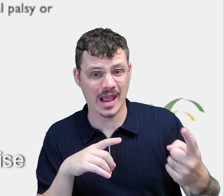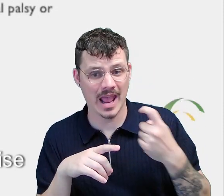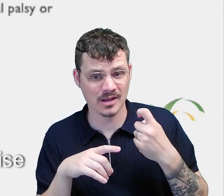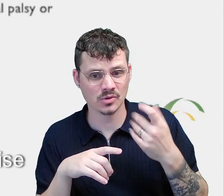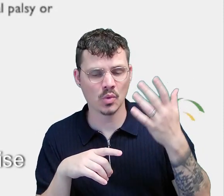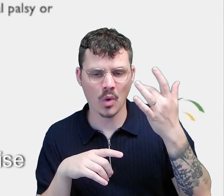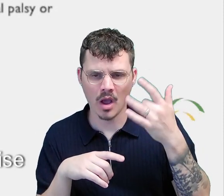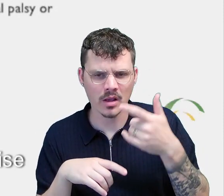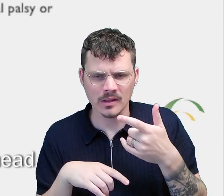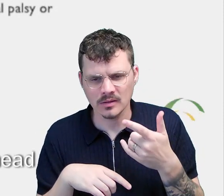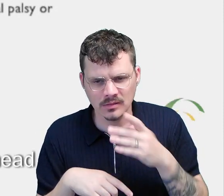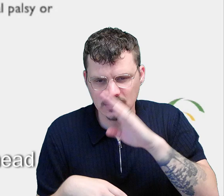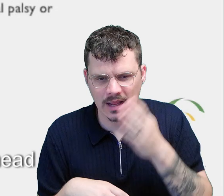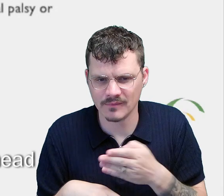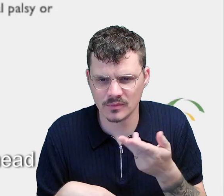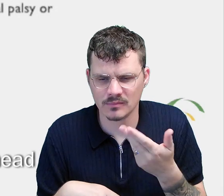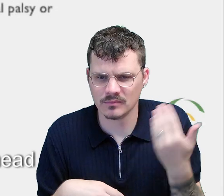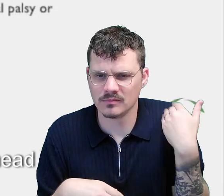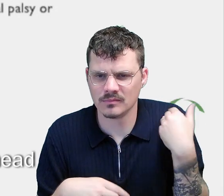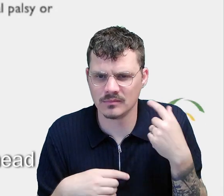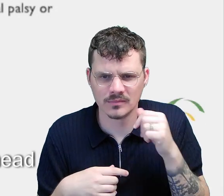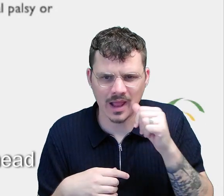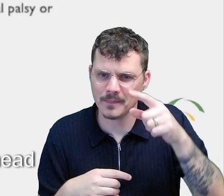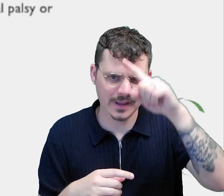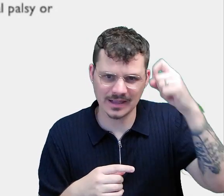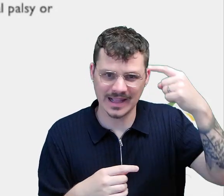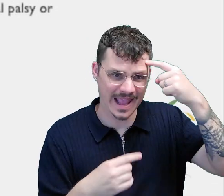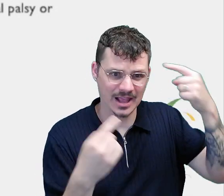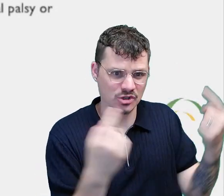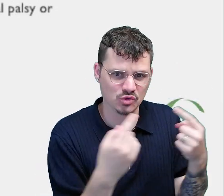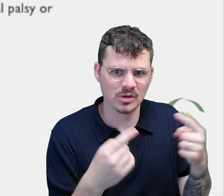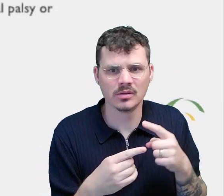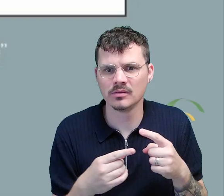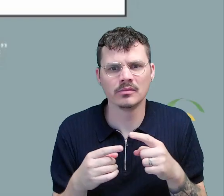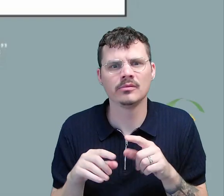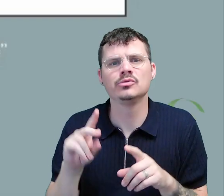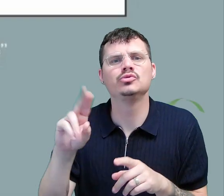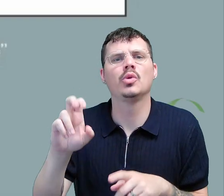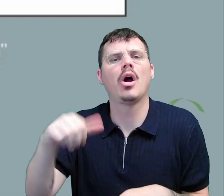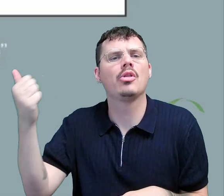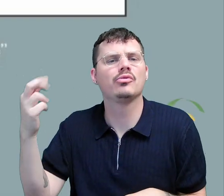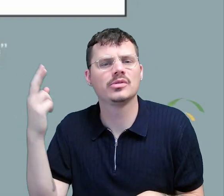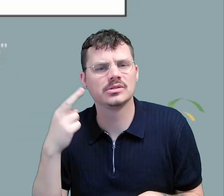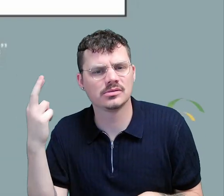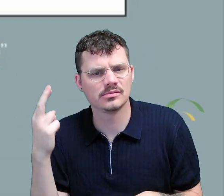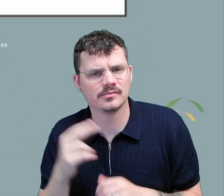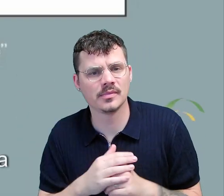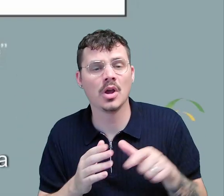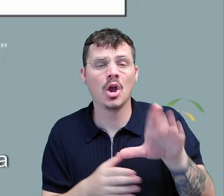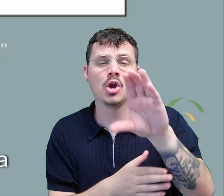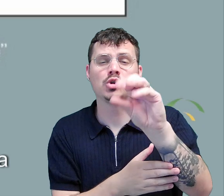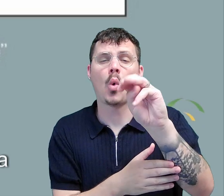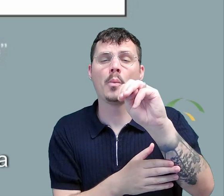is that they've never been able to raise that hand, not because they have a head injury. Coma treatment, like I said before, you don't